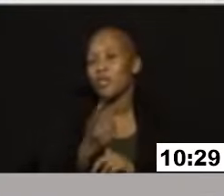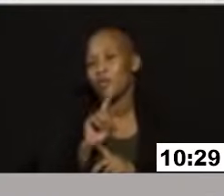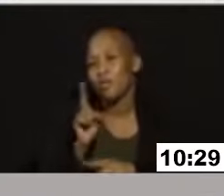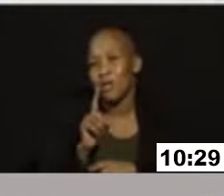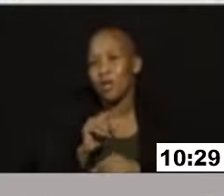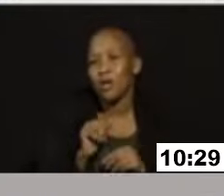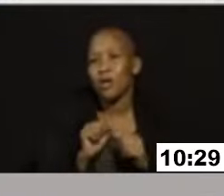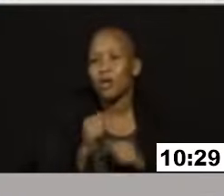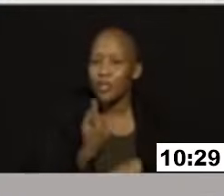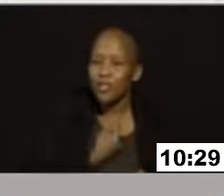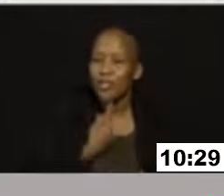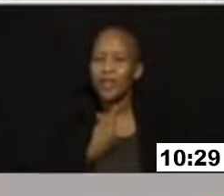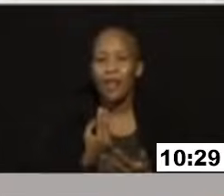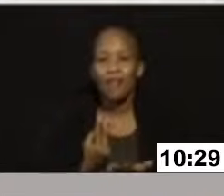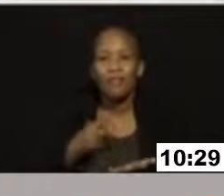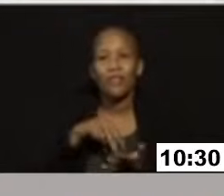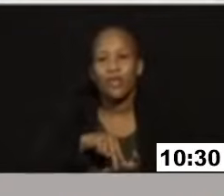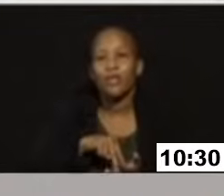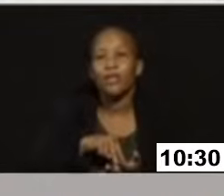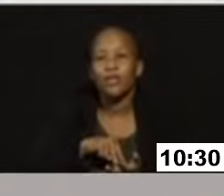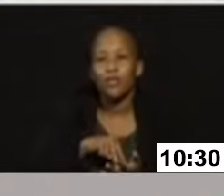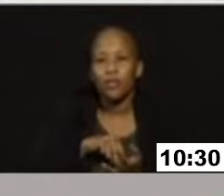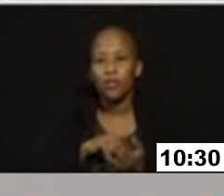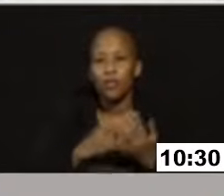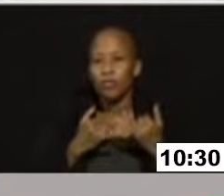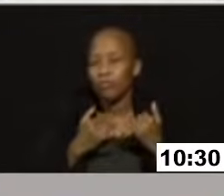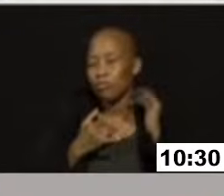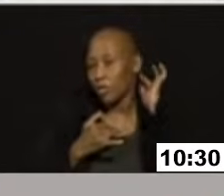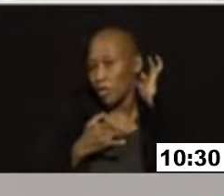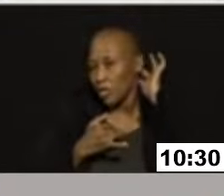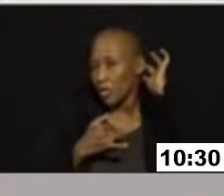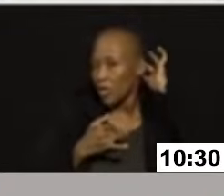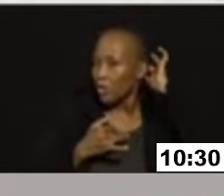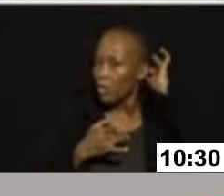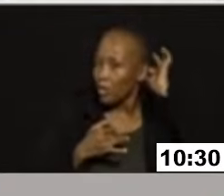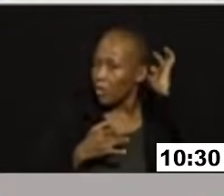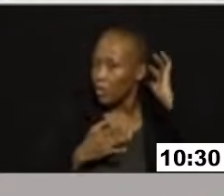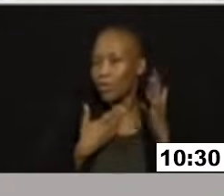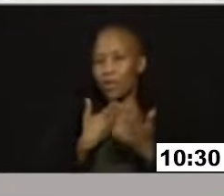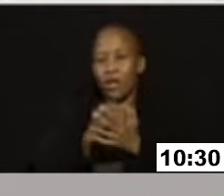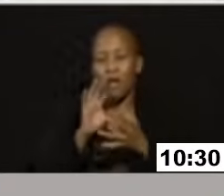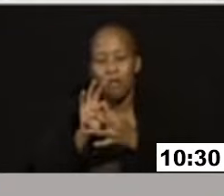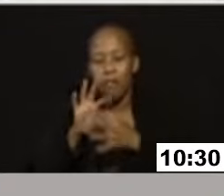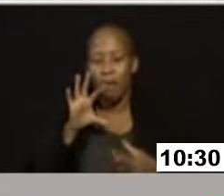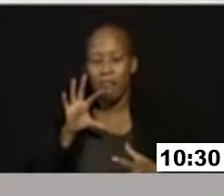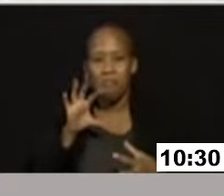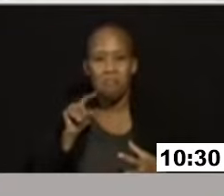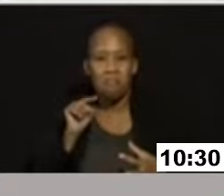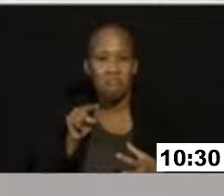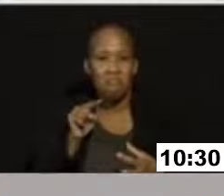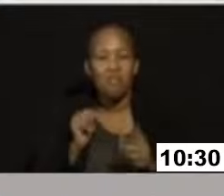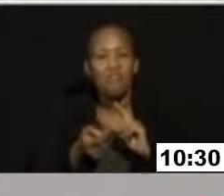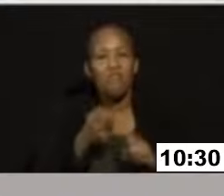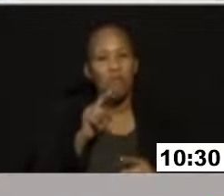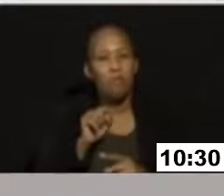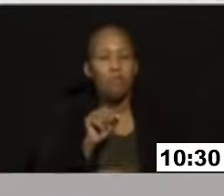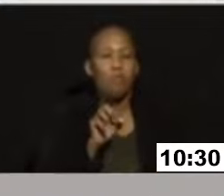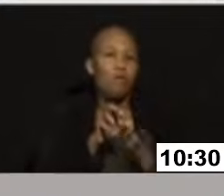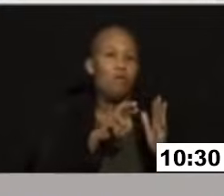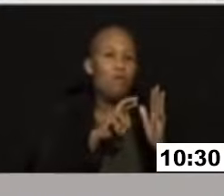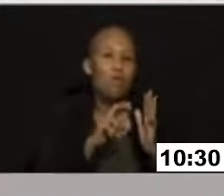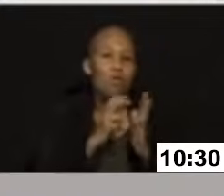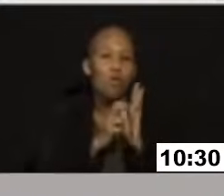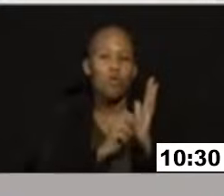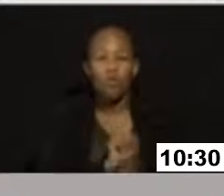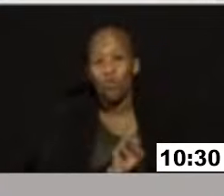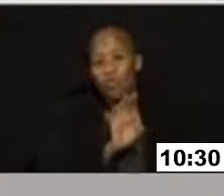a self-standing independent right which you can divorce from the remainder of what is in Rule 3 dealing